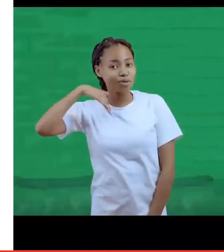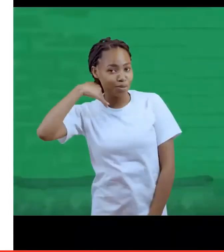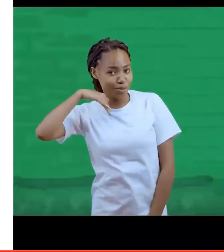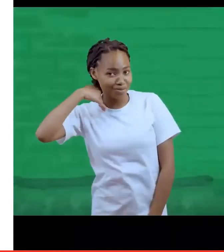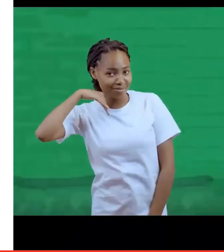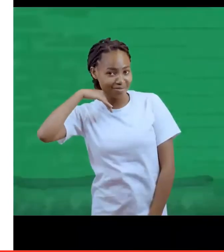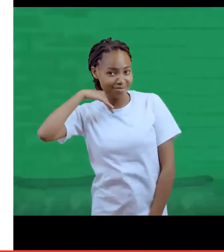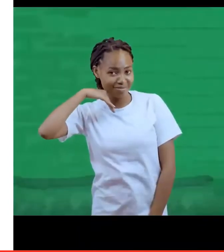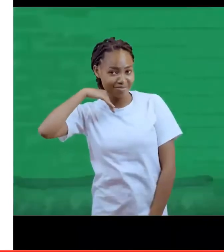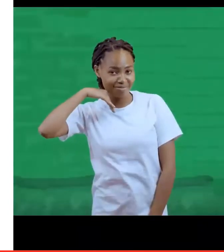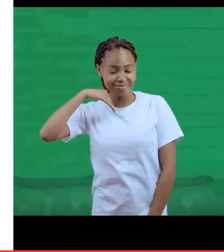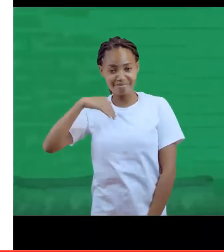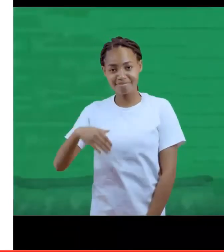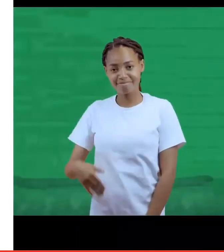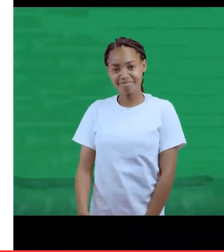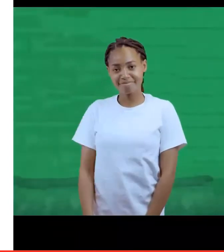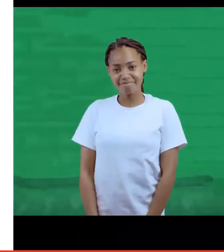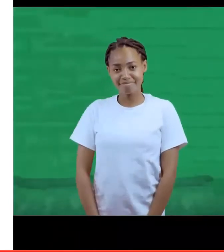Donkey told cow.